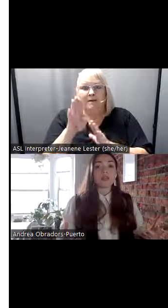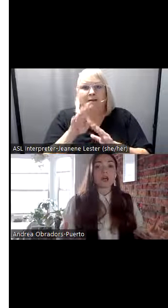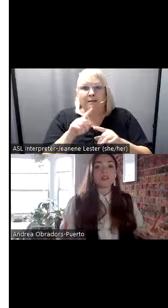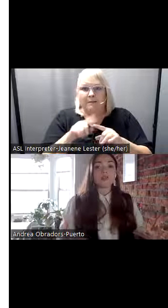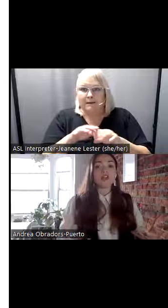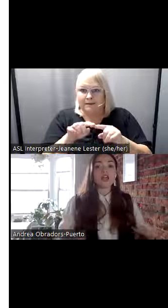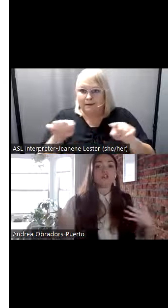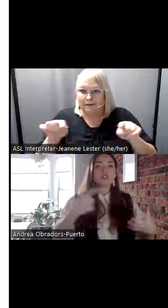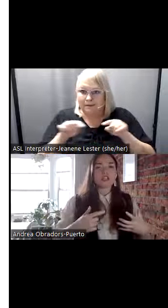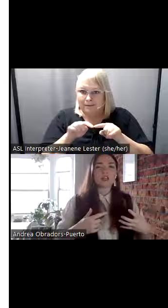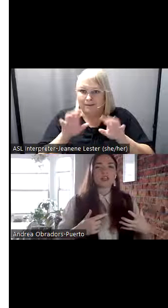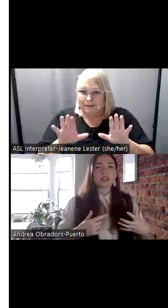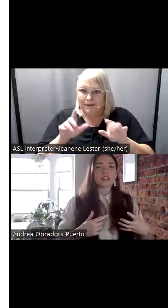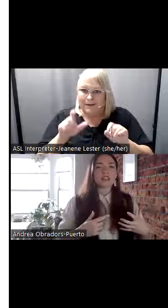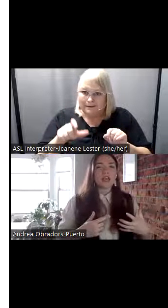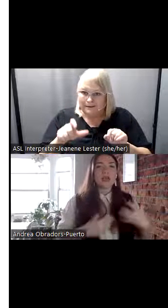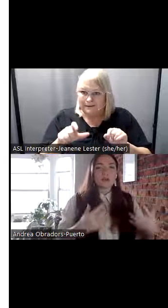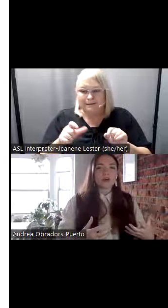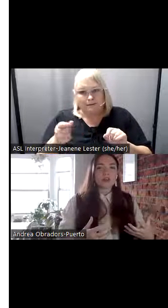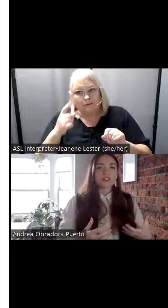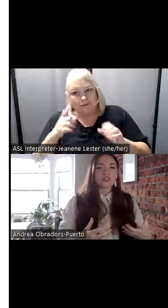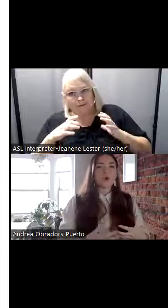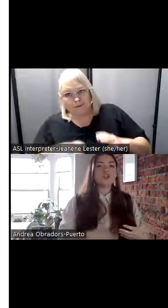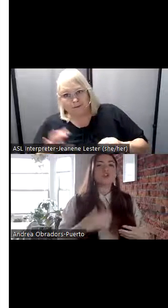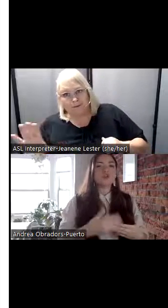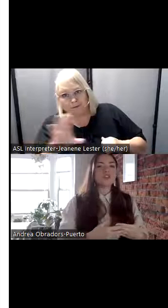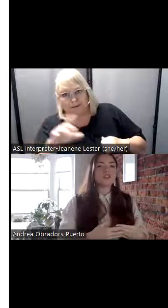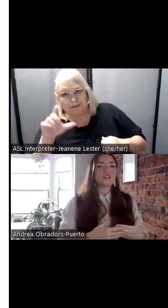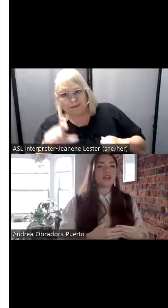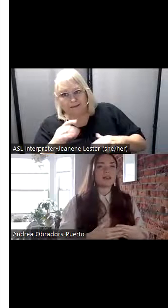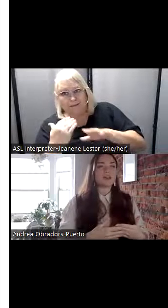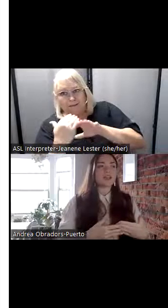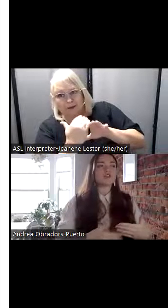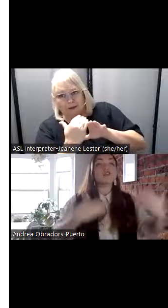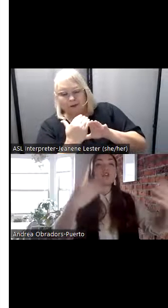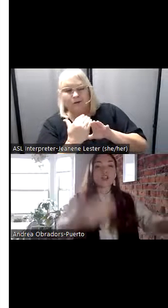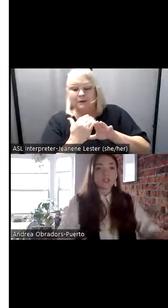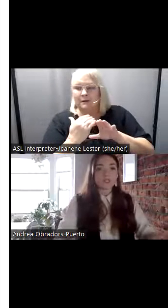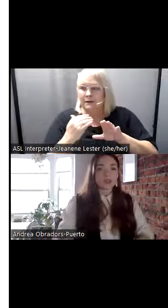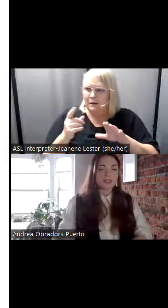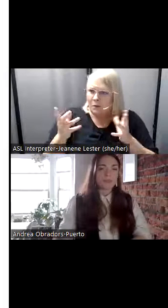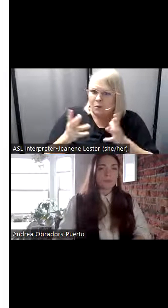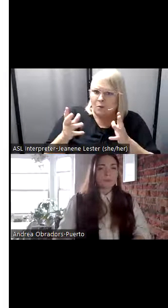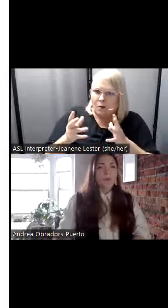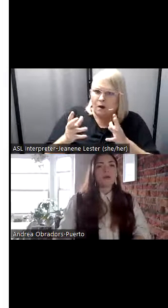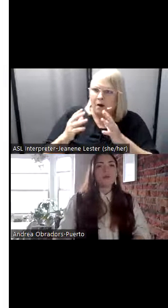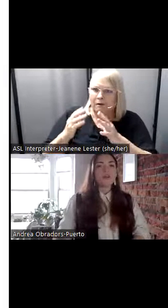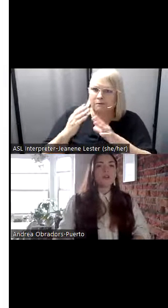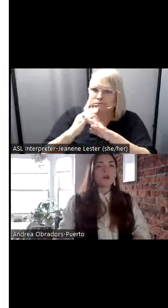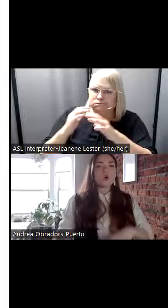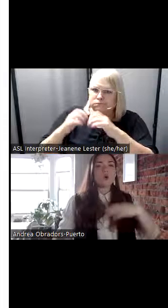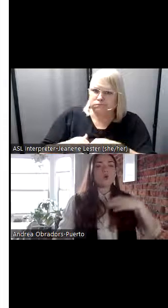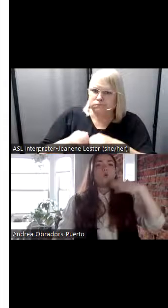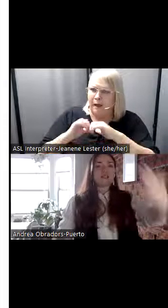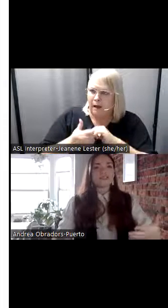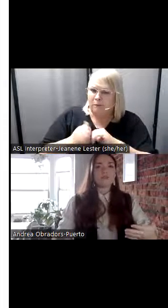with the main customer and understand their needs and barriers and propose a solution that it's really going to satisfy them. But what if